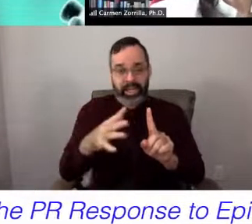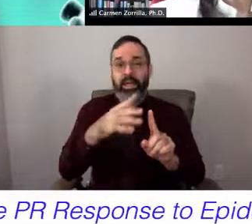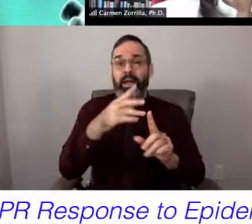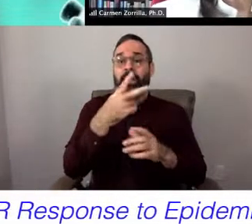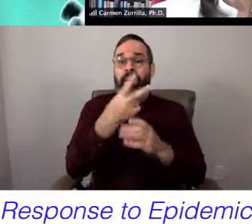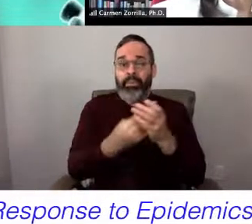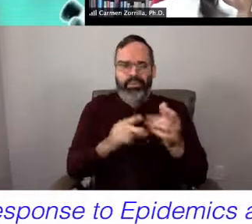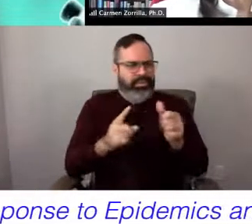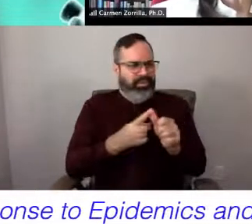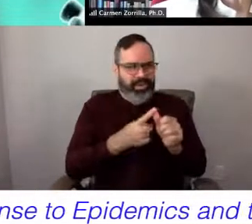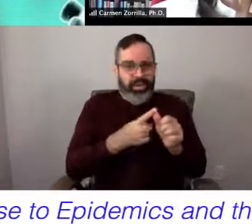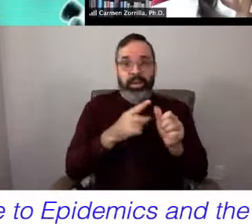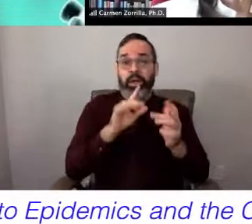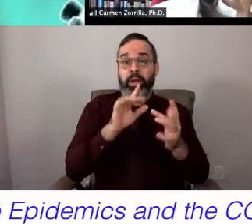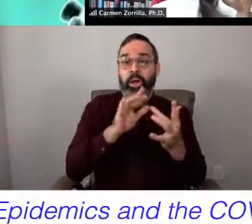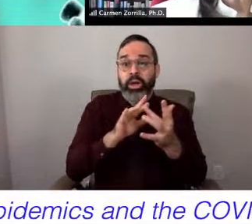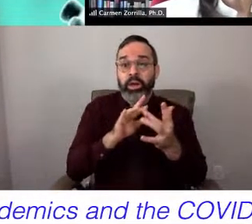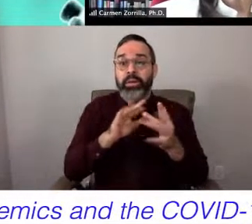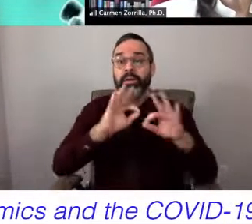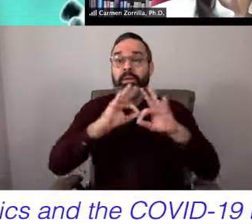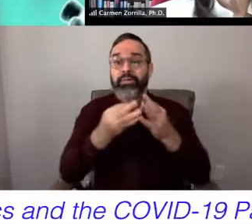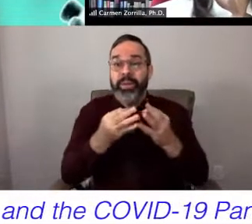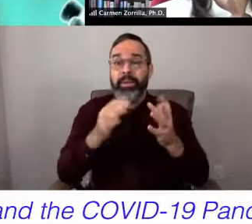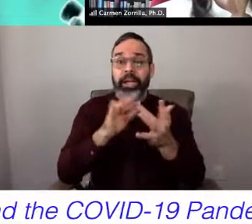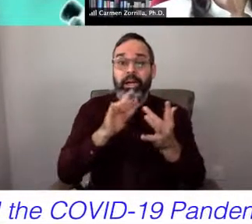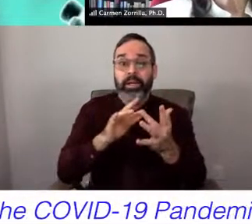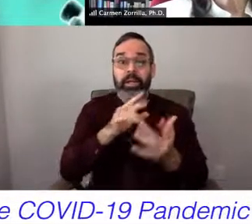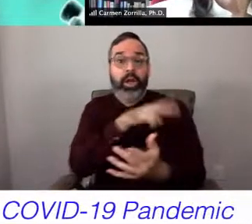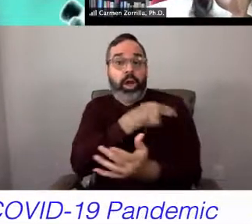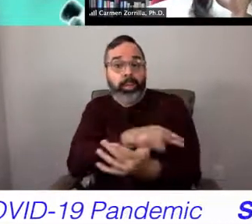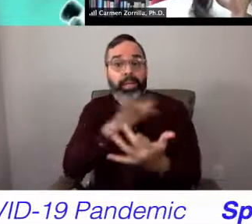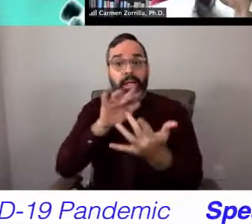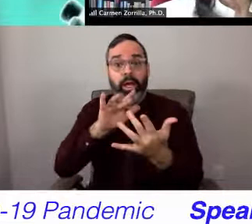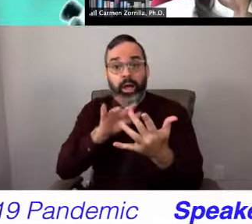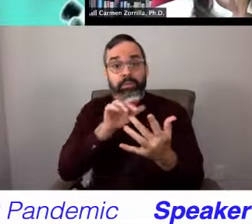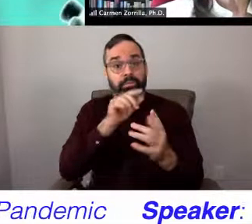like family contacts and hospital contacts